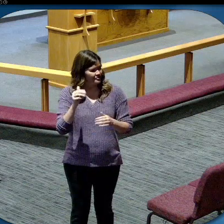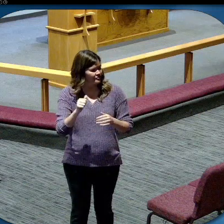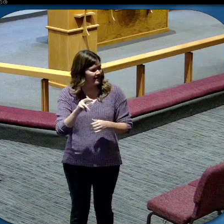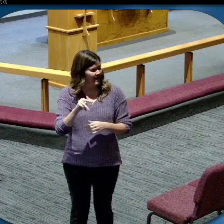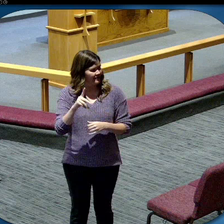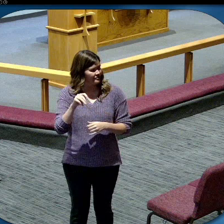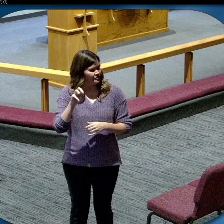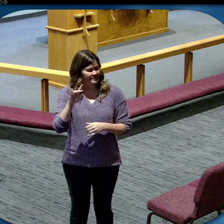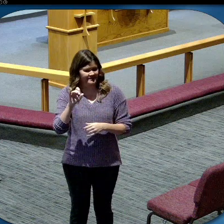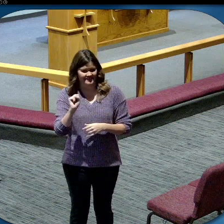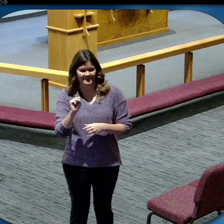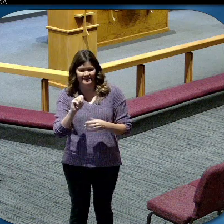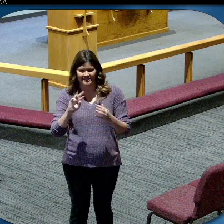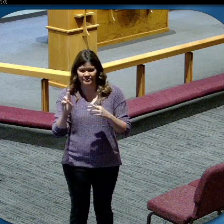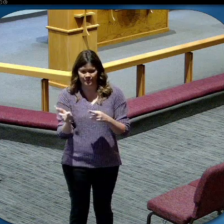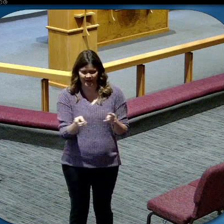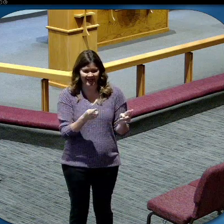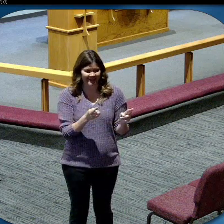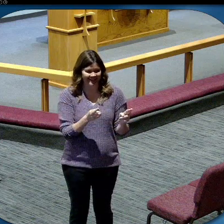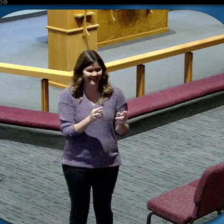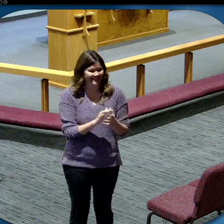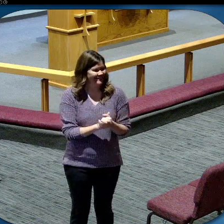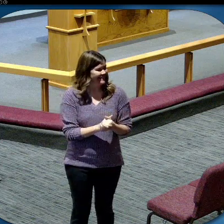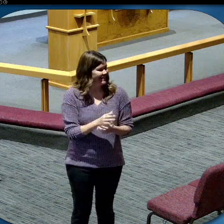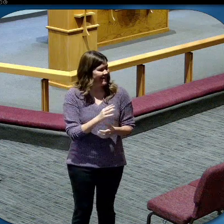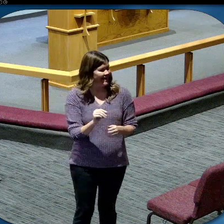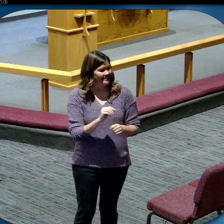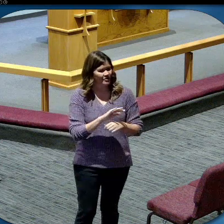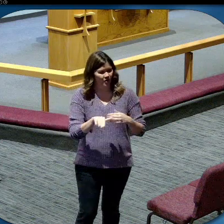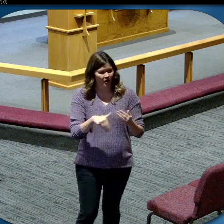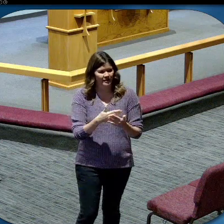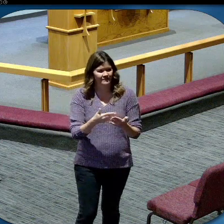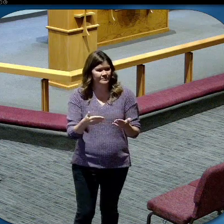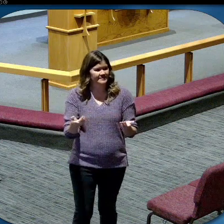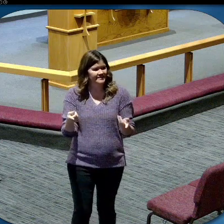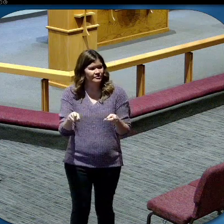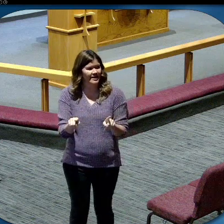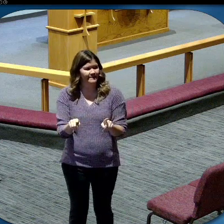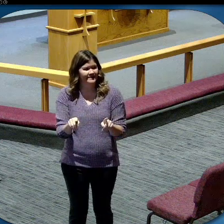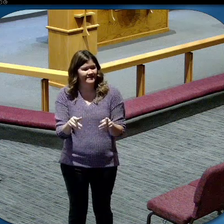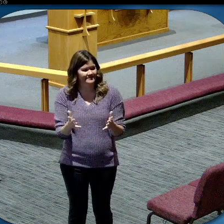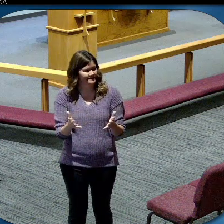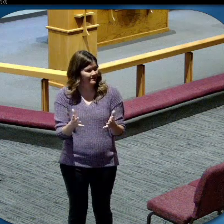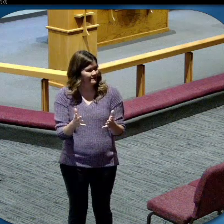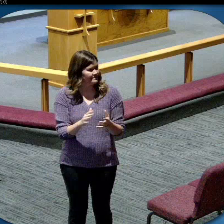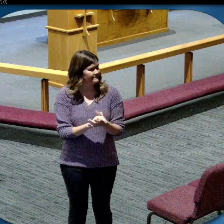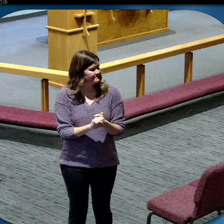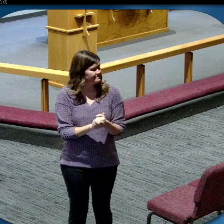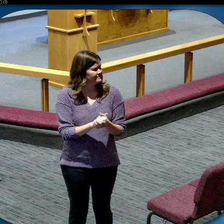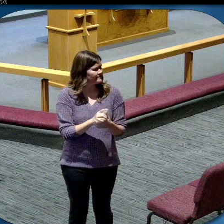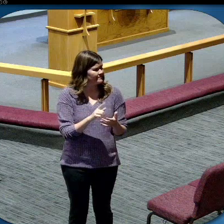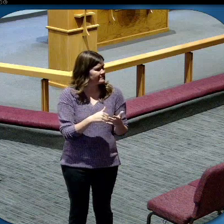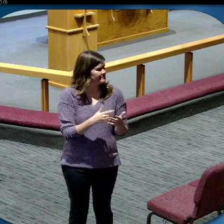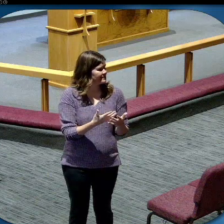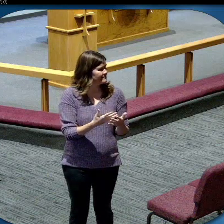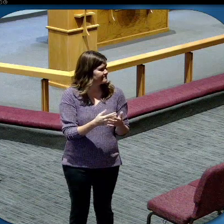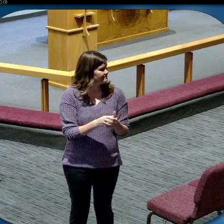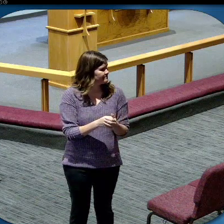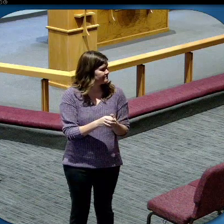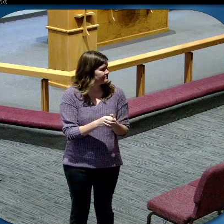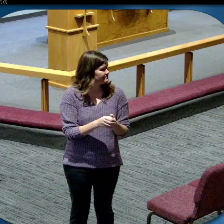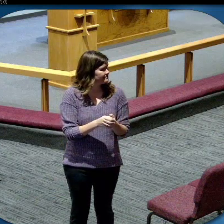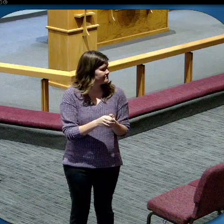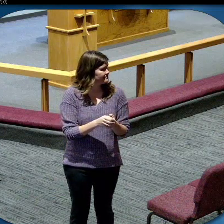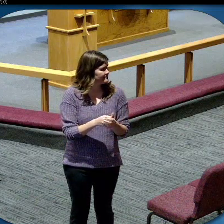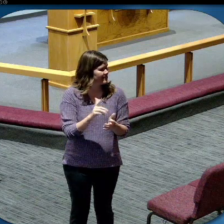Anderson's ready to go. And all of that stuff is going on. Let's see. What's that?